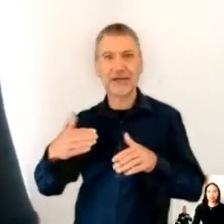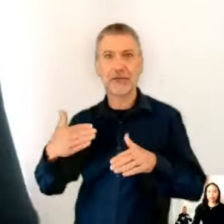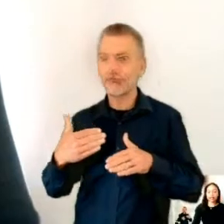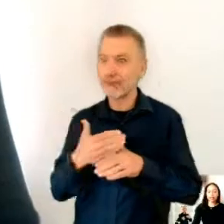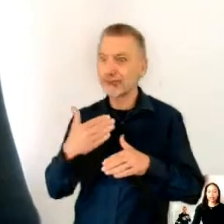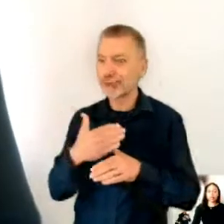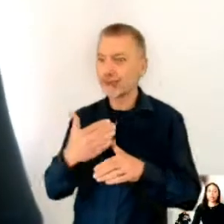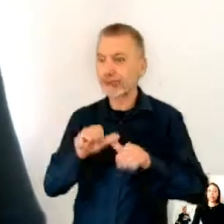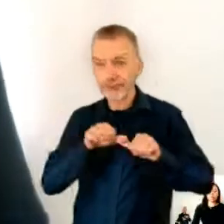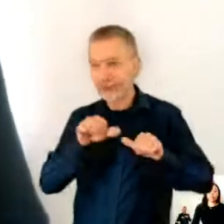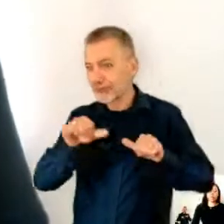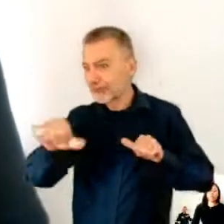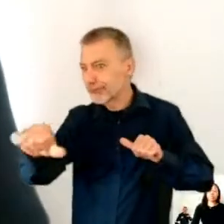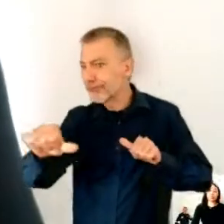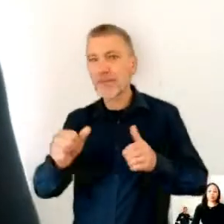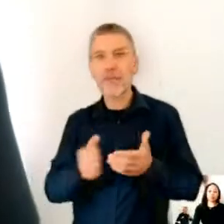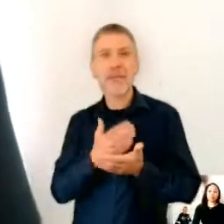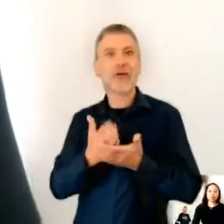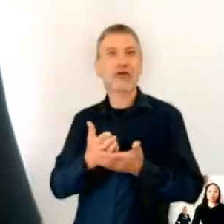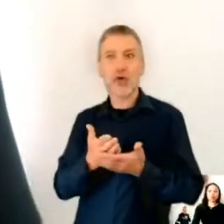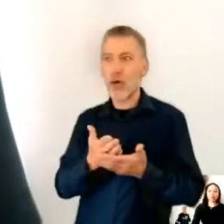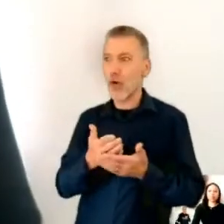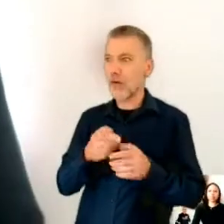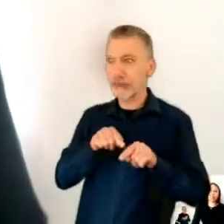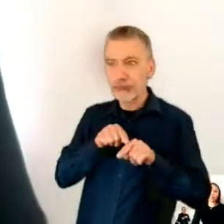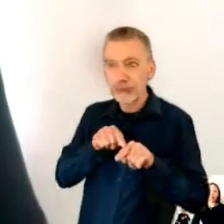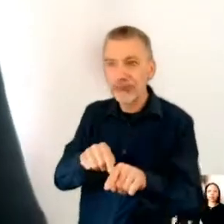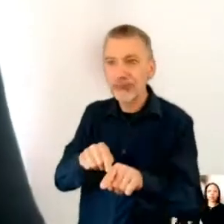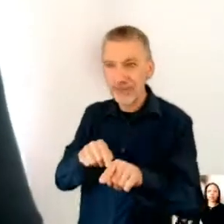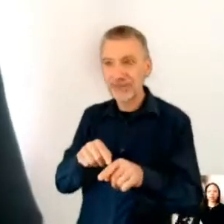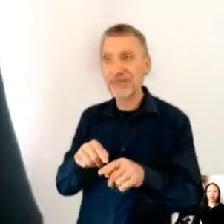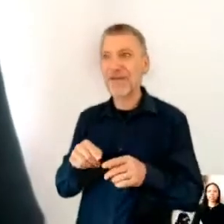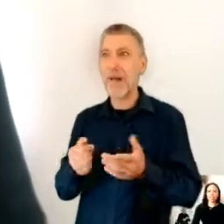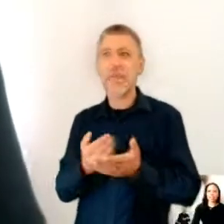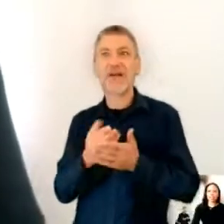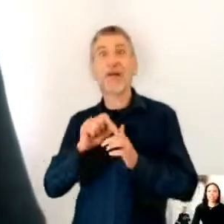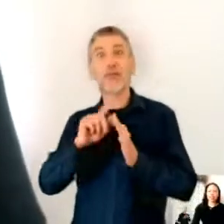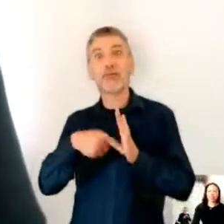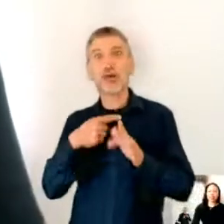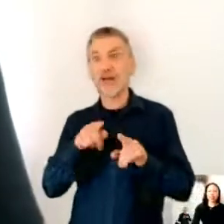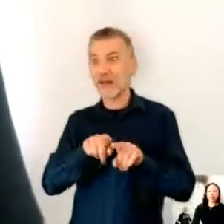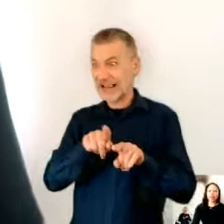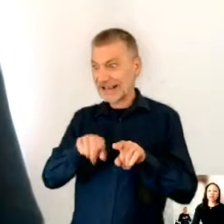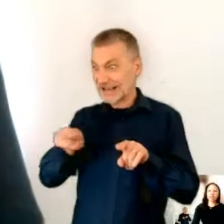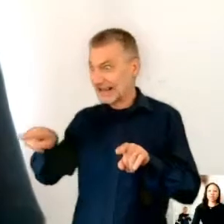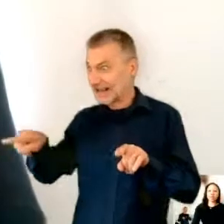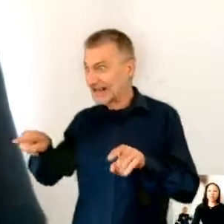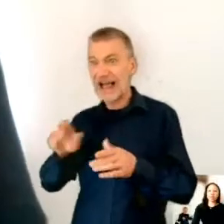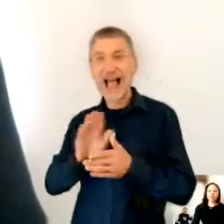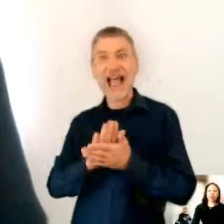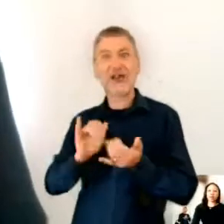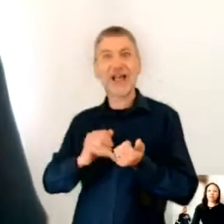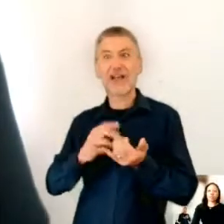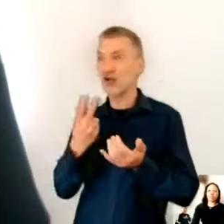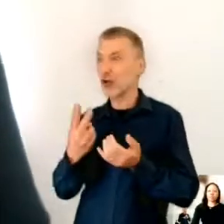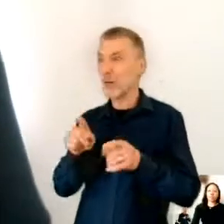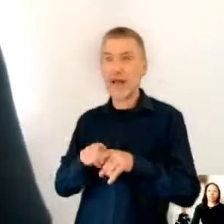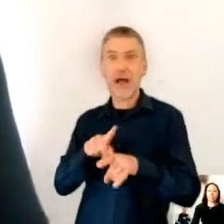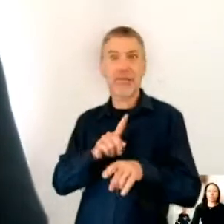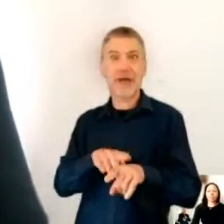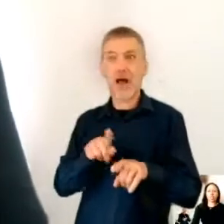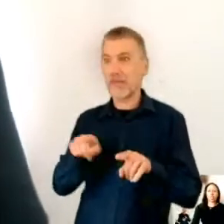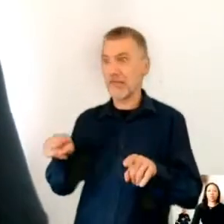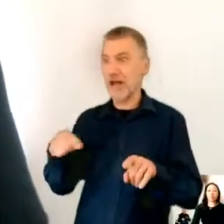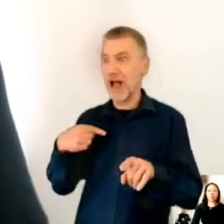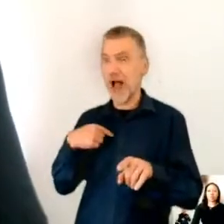top of the schedule. There's all sorts of projects going on at the same time, especially at HS2. So I'm not working on